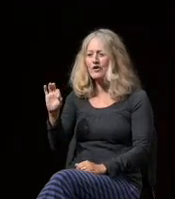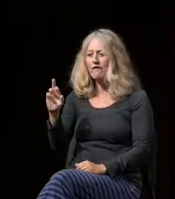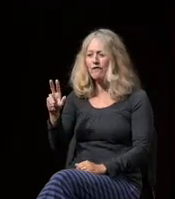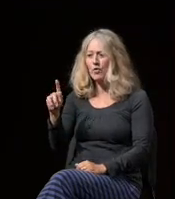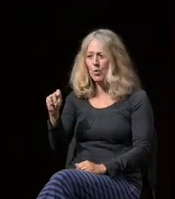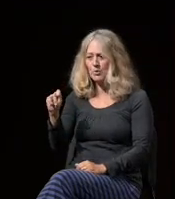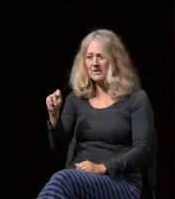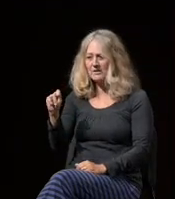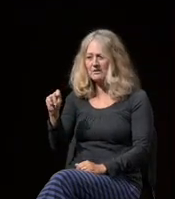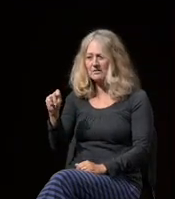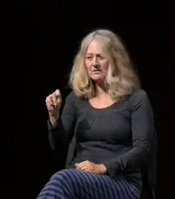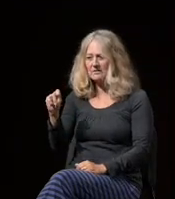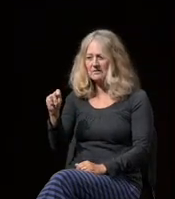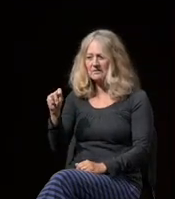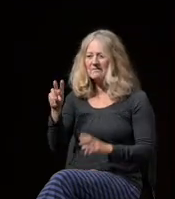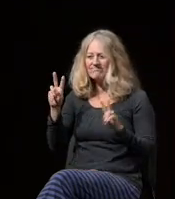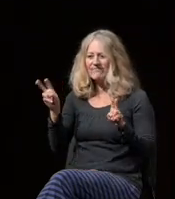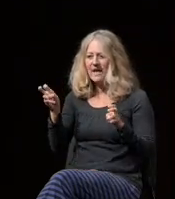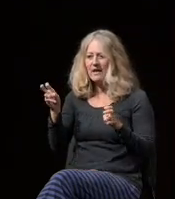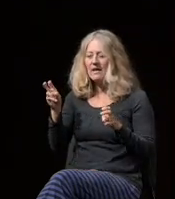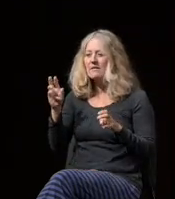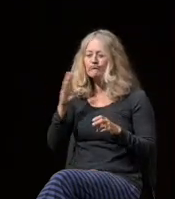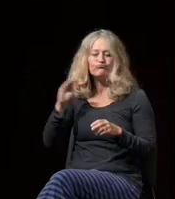I don't know what you said after that.